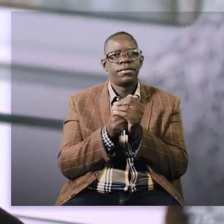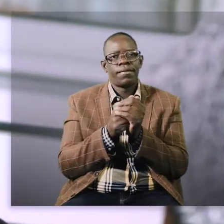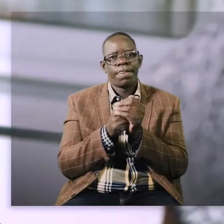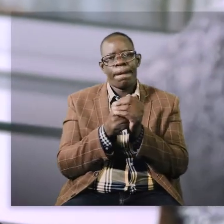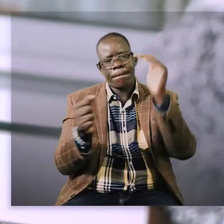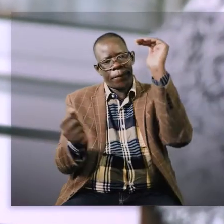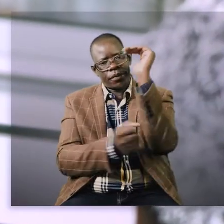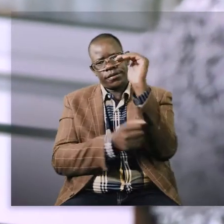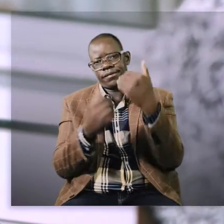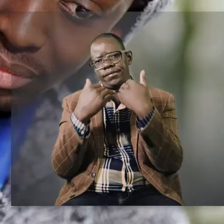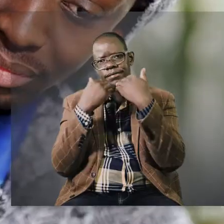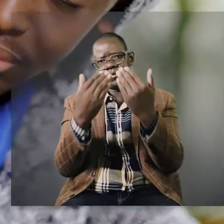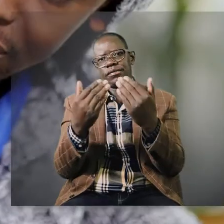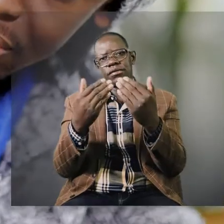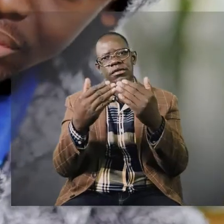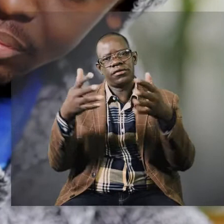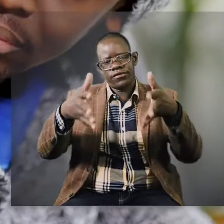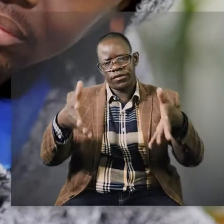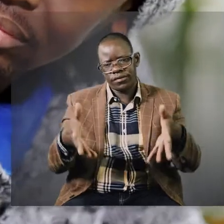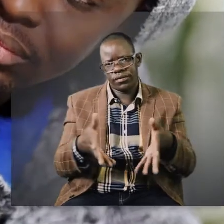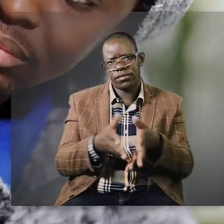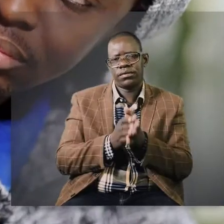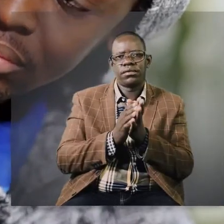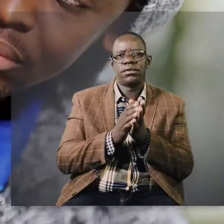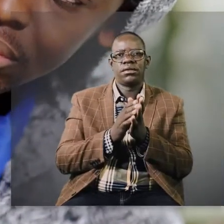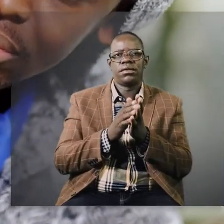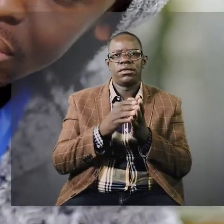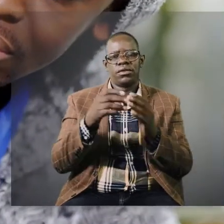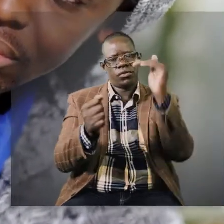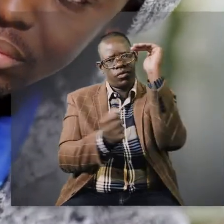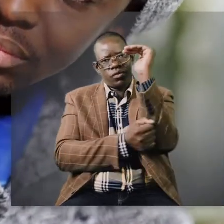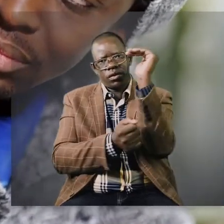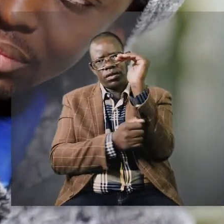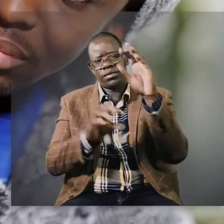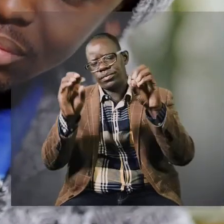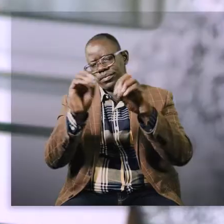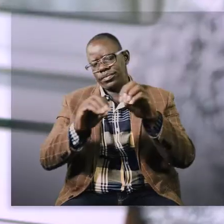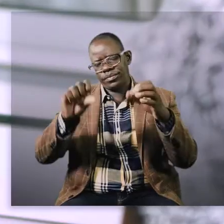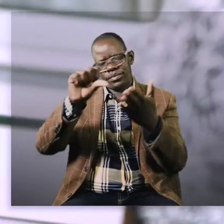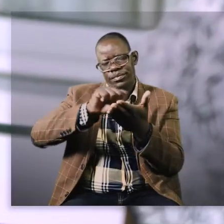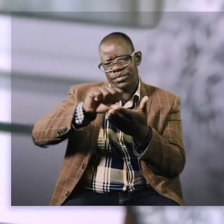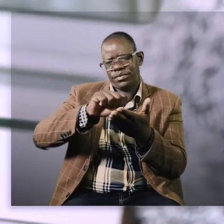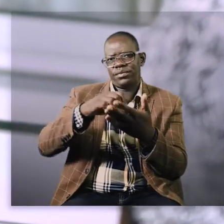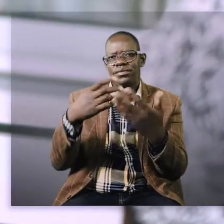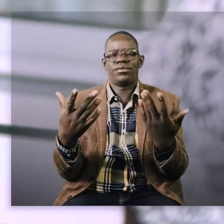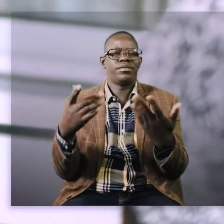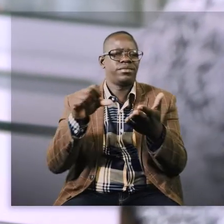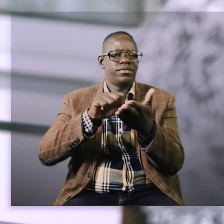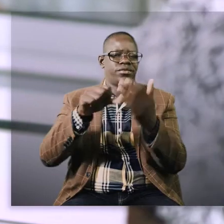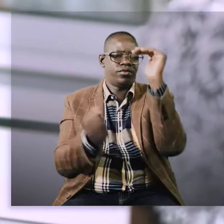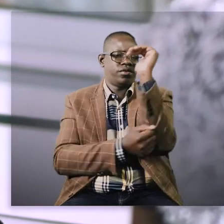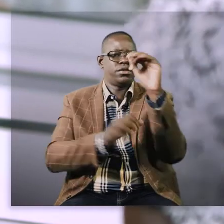sanitation is also important. In rural areas and poor urban areas, toilets are either unhealthy or do not exist at